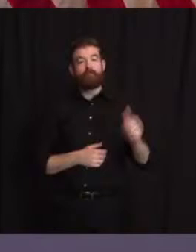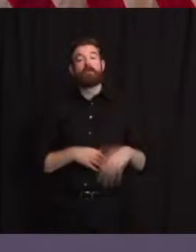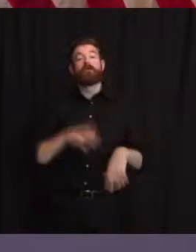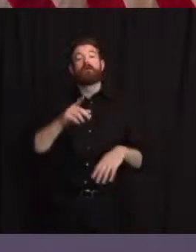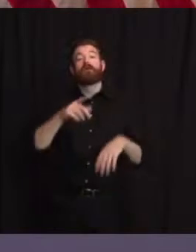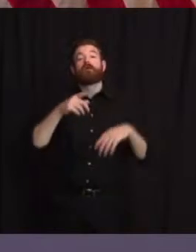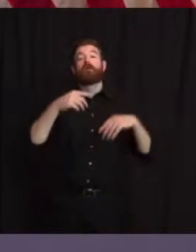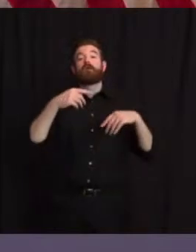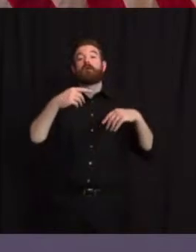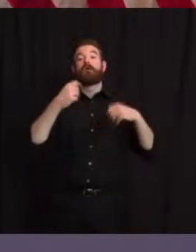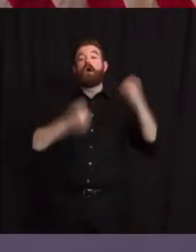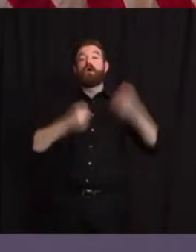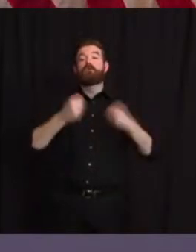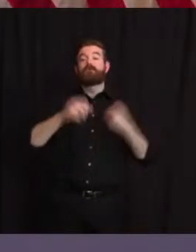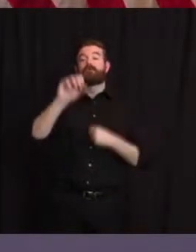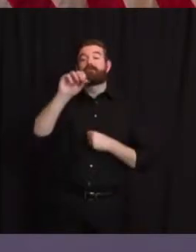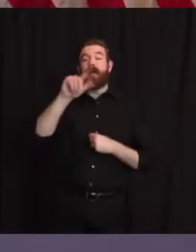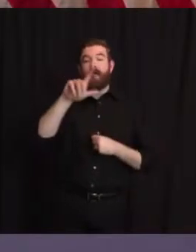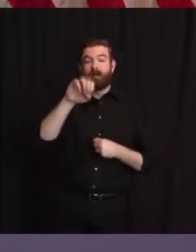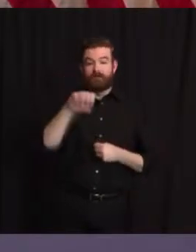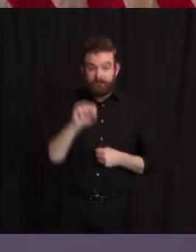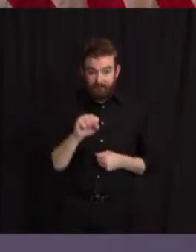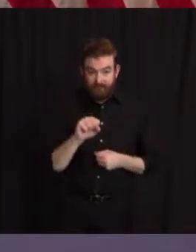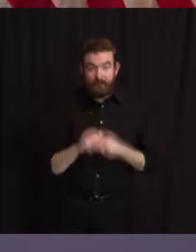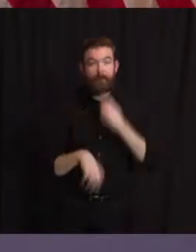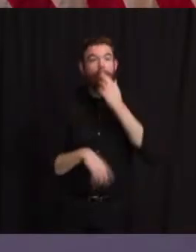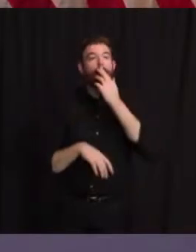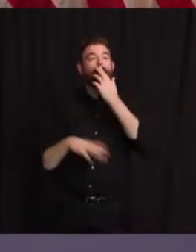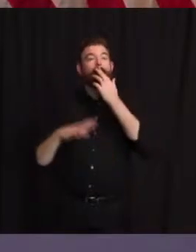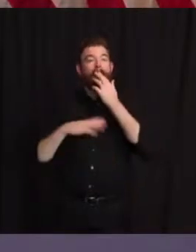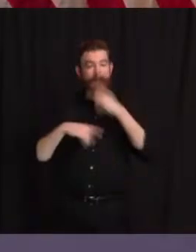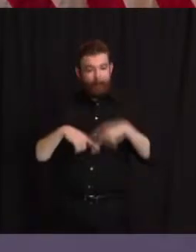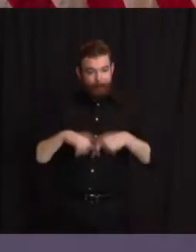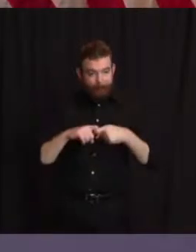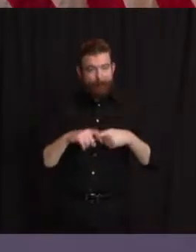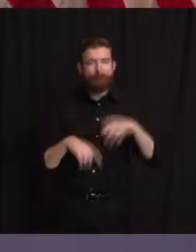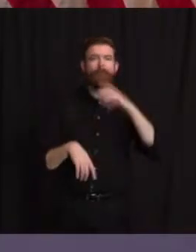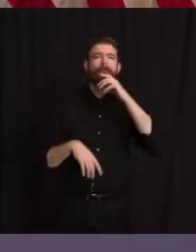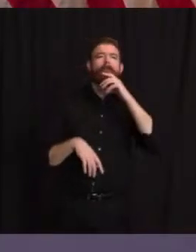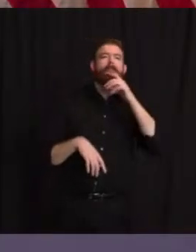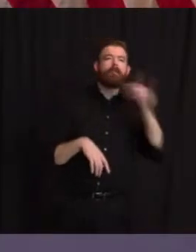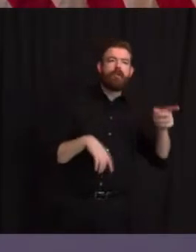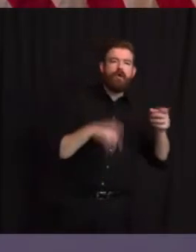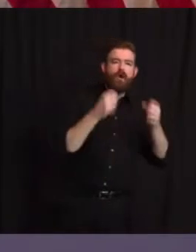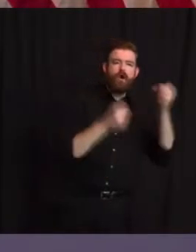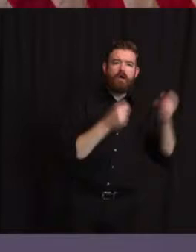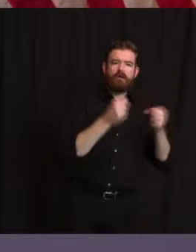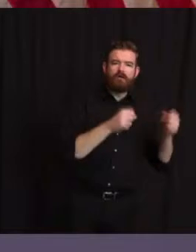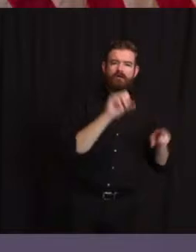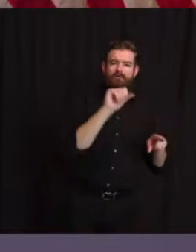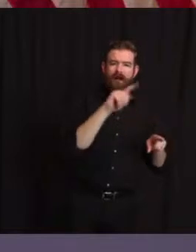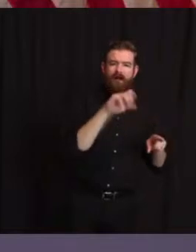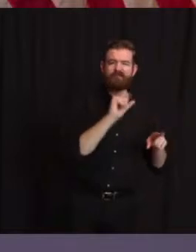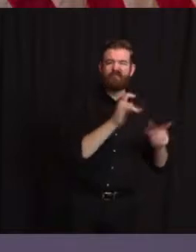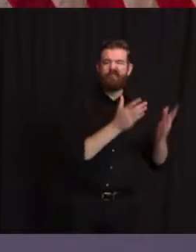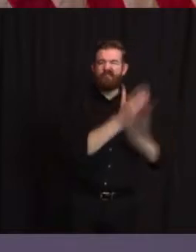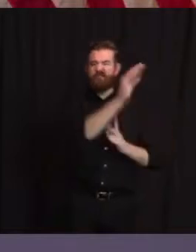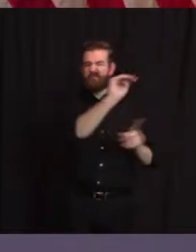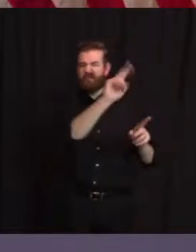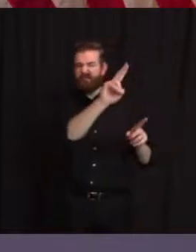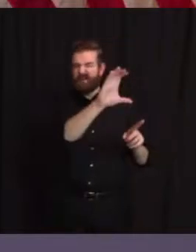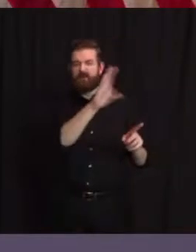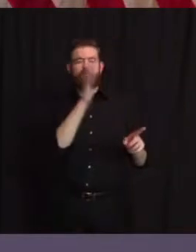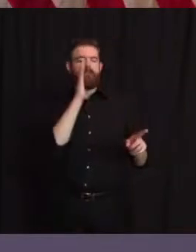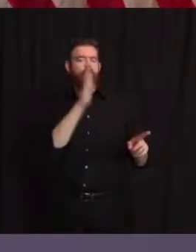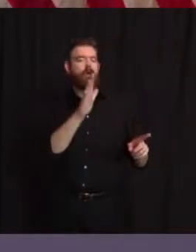we'll have to have MVC get back to you, Brent. On furloughs, I think I said earlier what